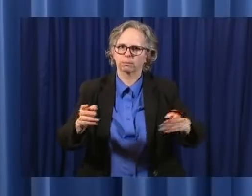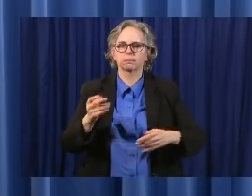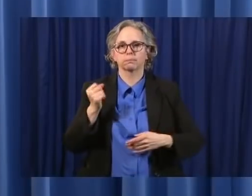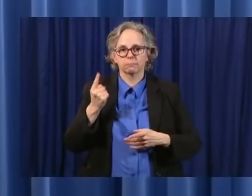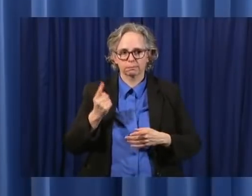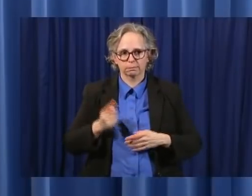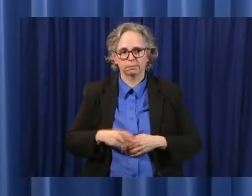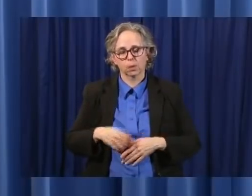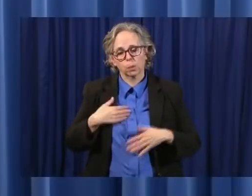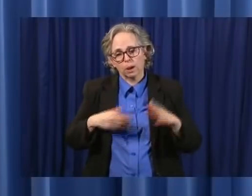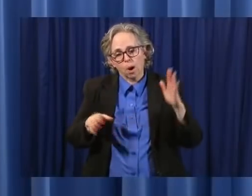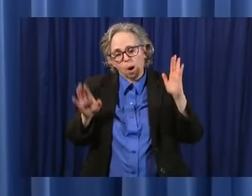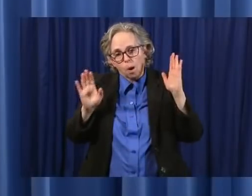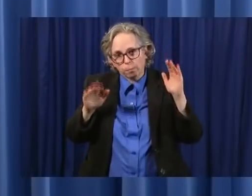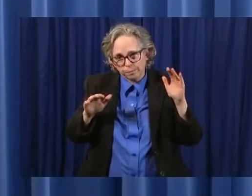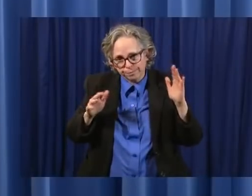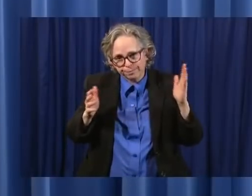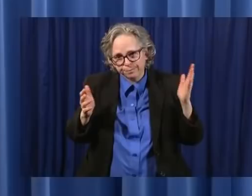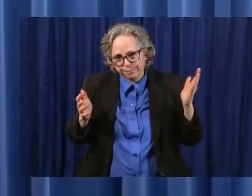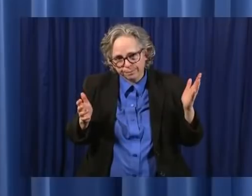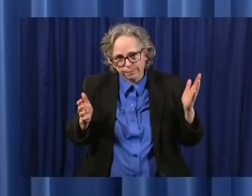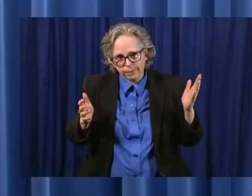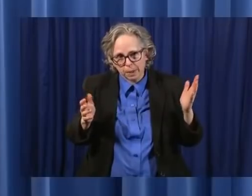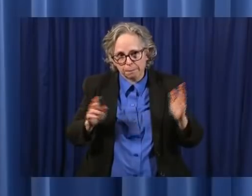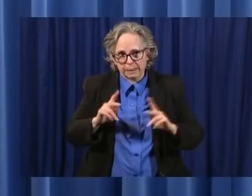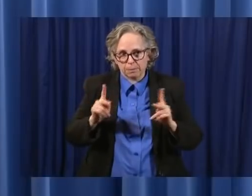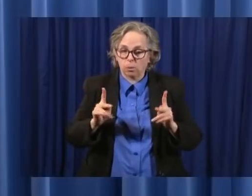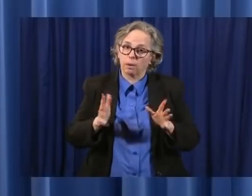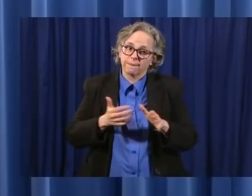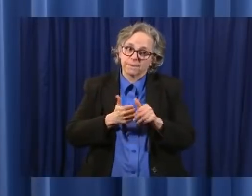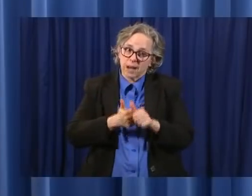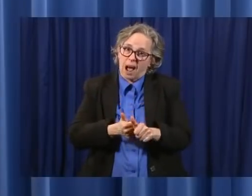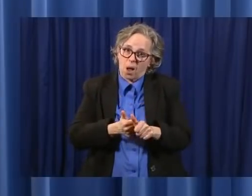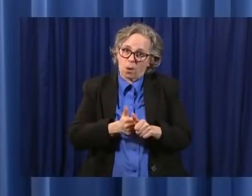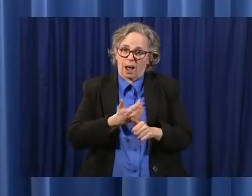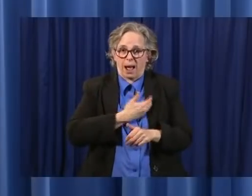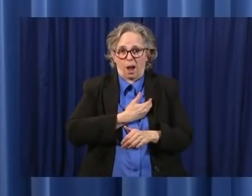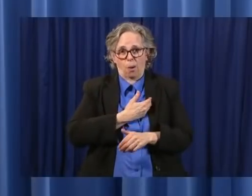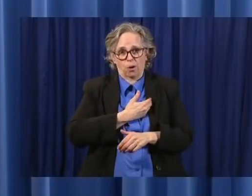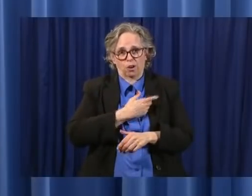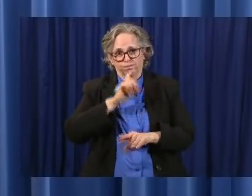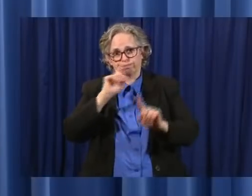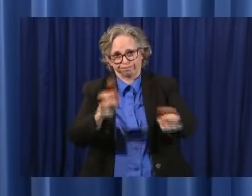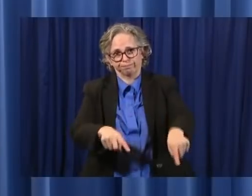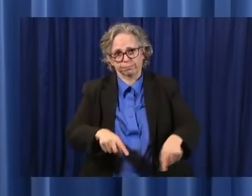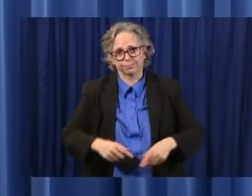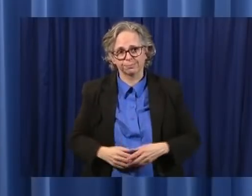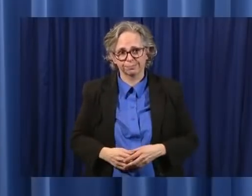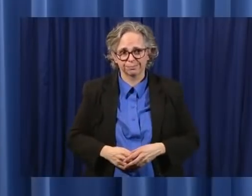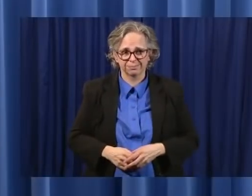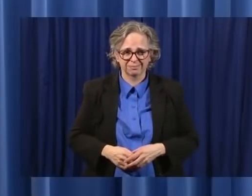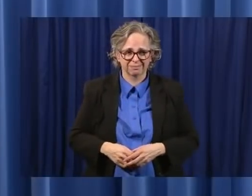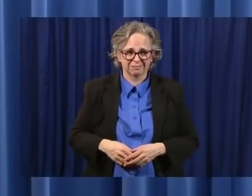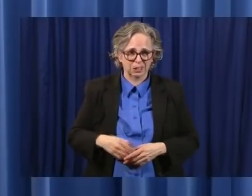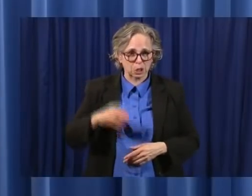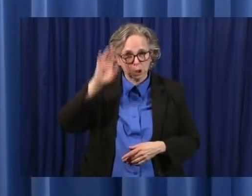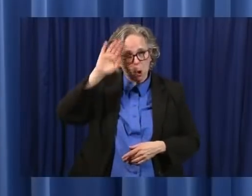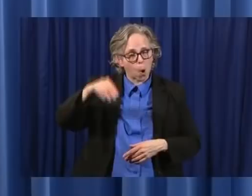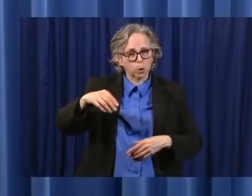hope certainly that people will follow the law. I think what retail stores, I've talked